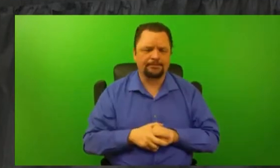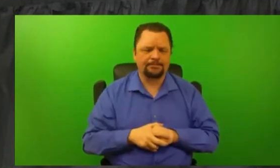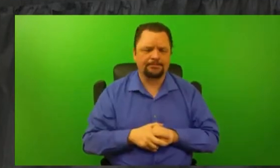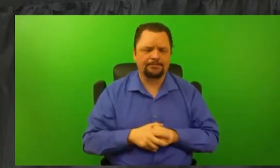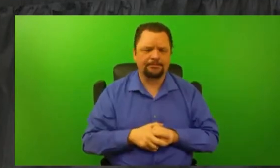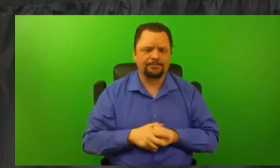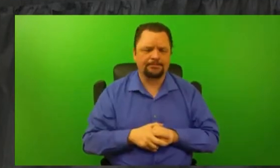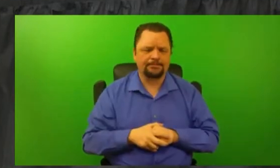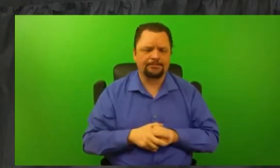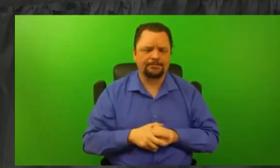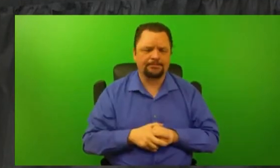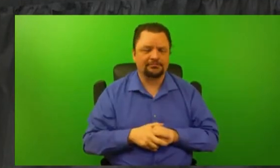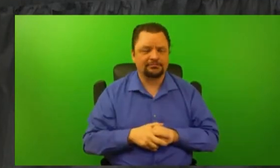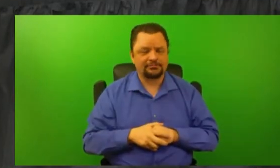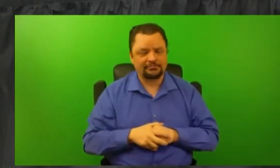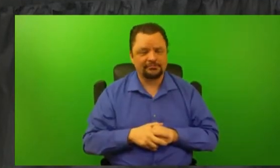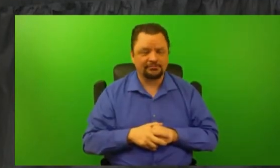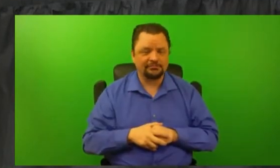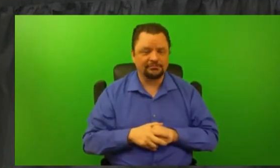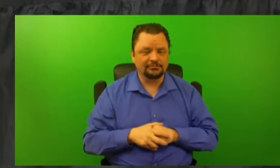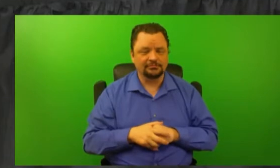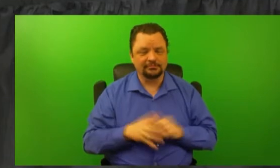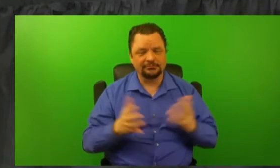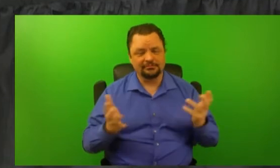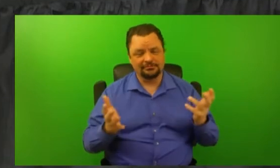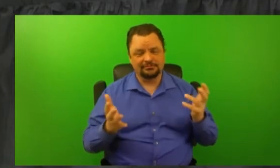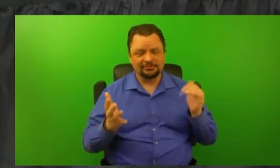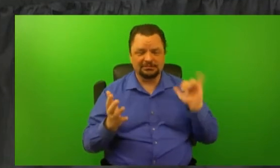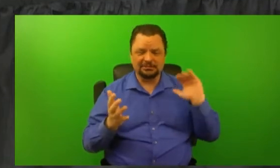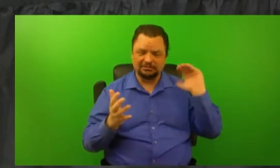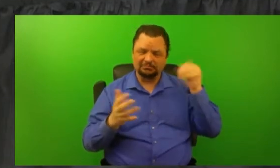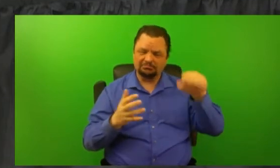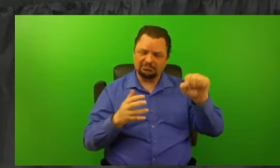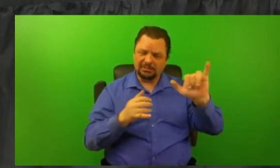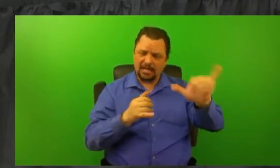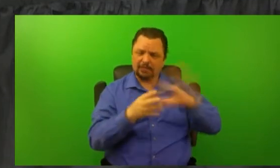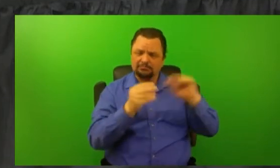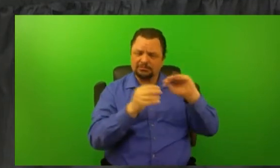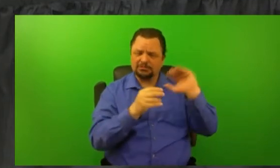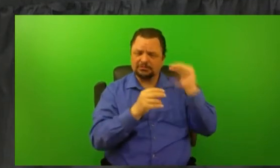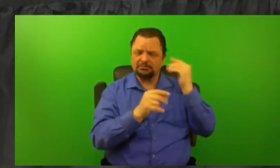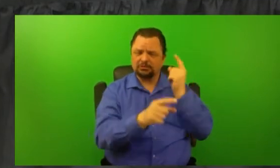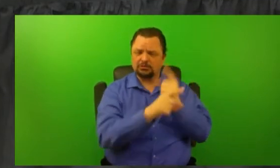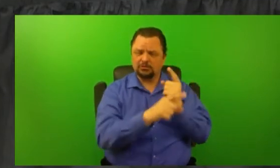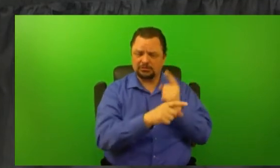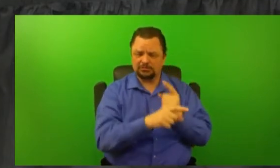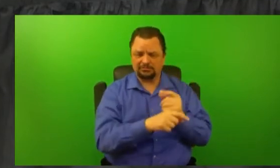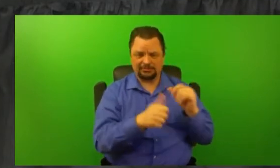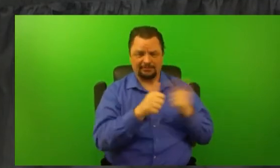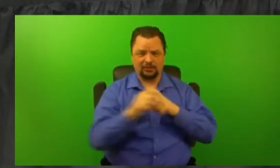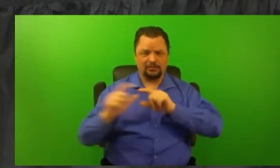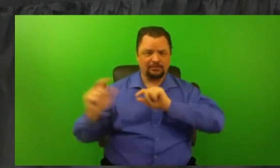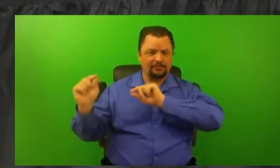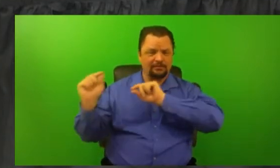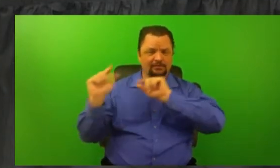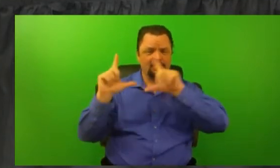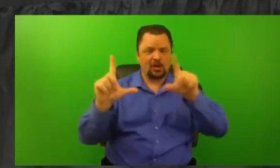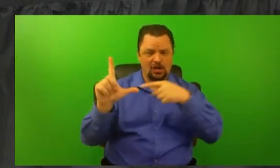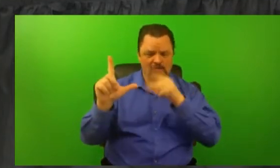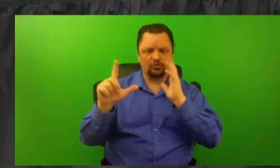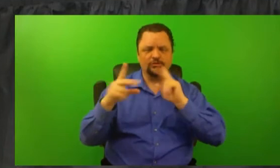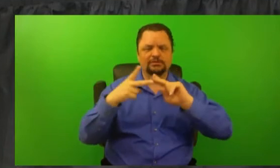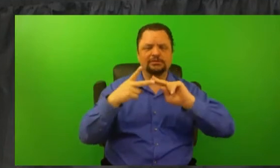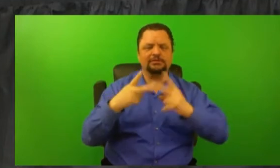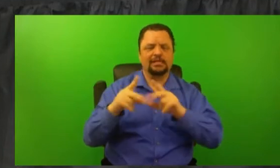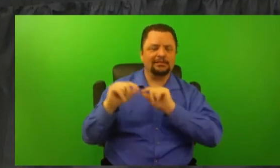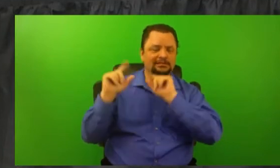Generally, that's right. I understand that what used to be the first slide will now be the second slide, and we're going to flip that second one to first. And then my question